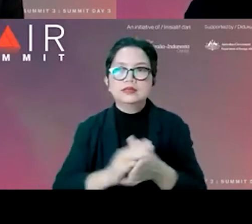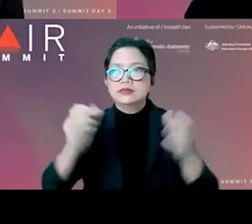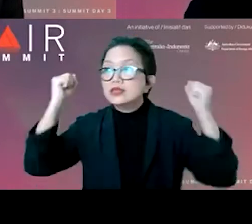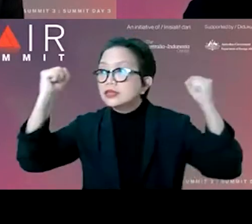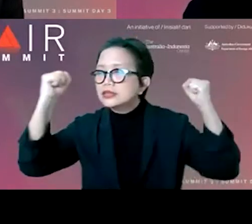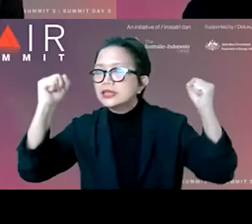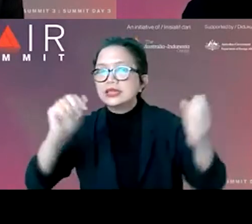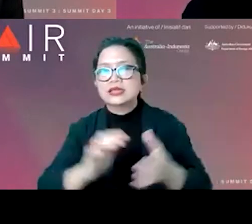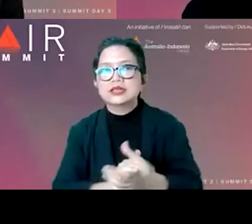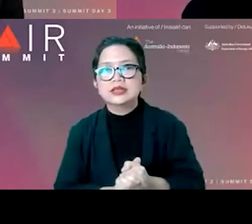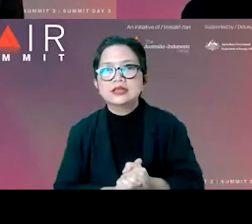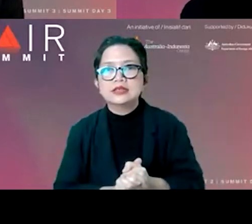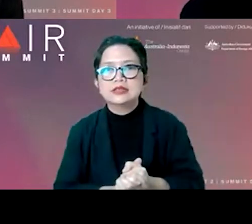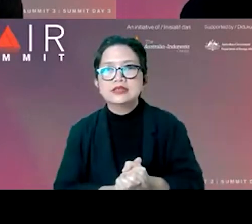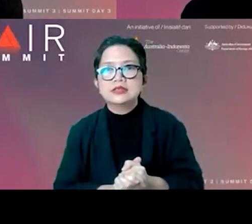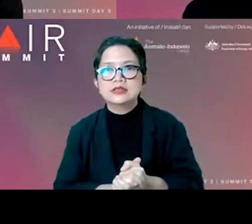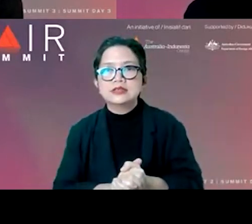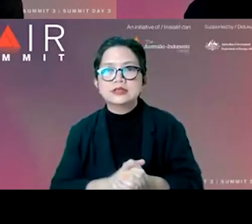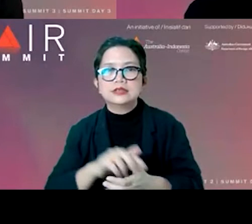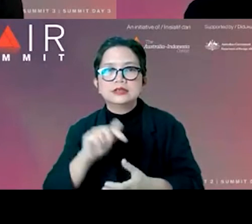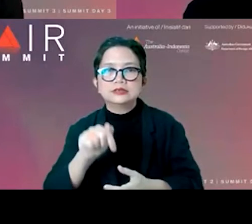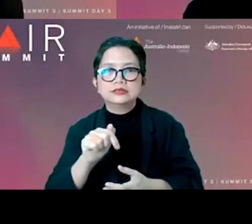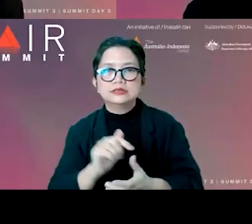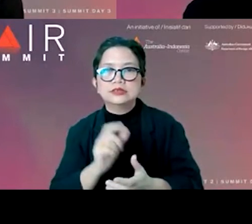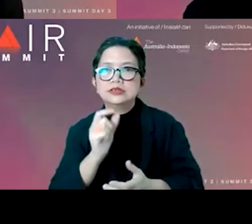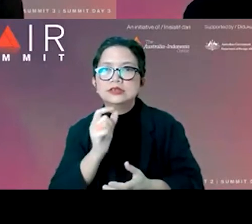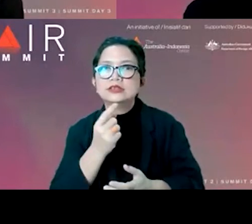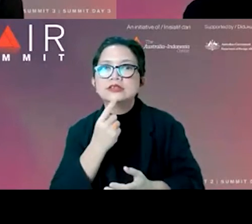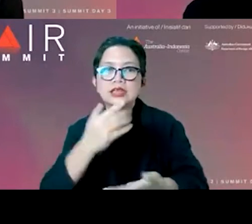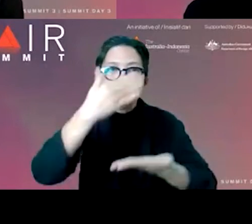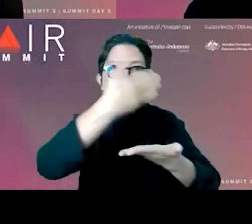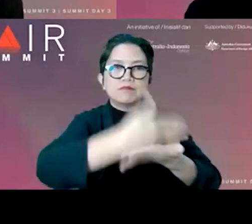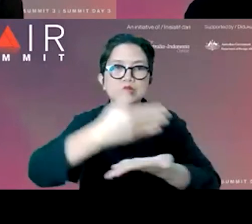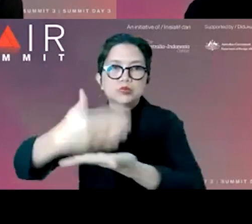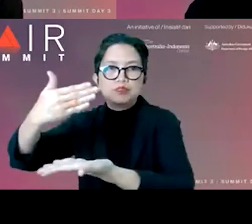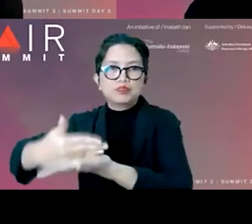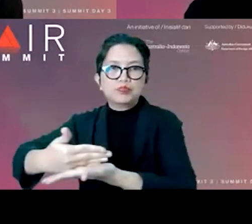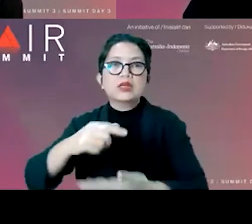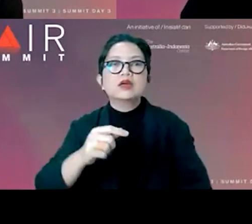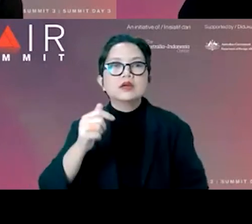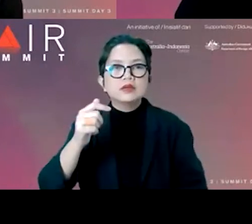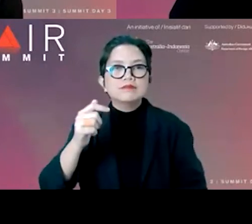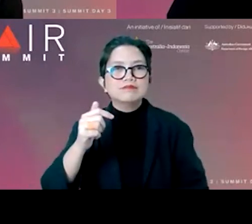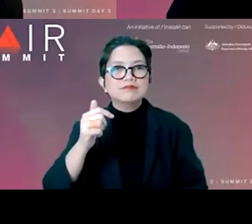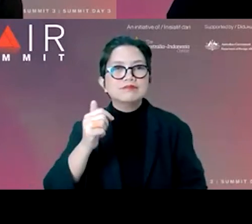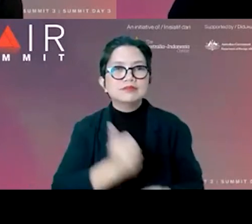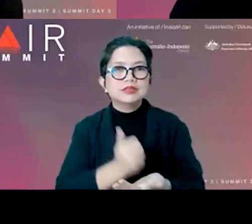border closures. It's important to consider these simultaneous because